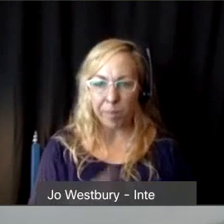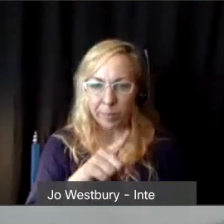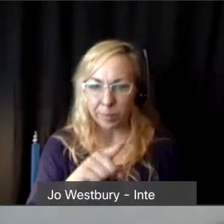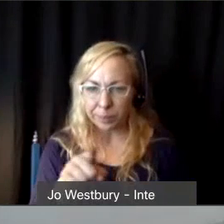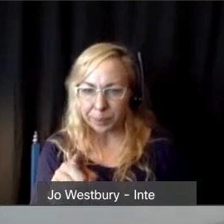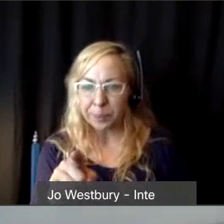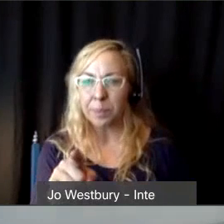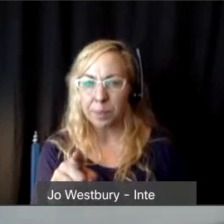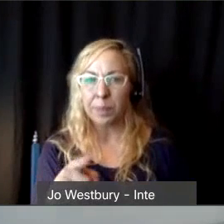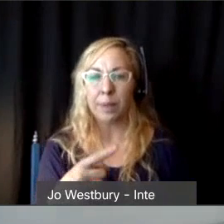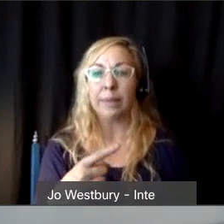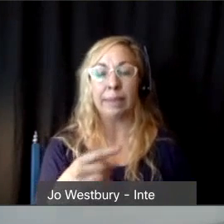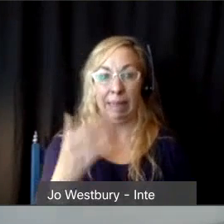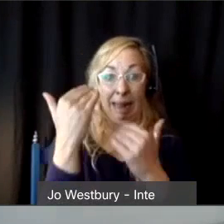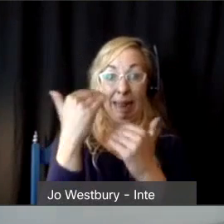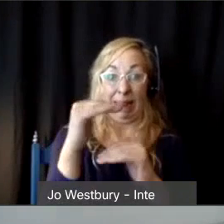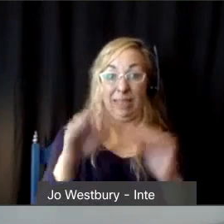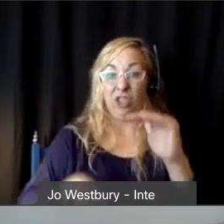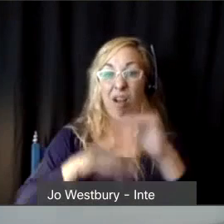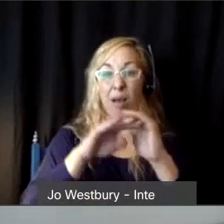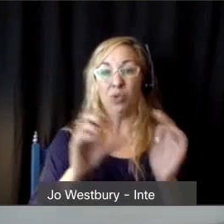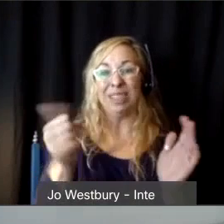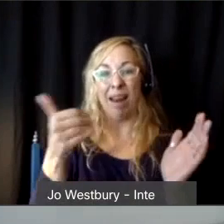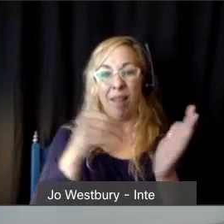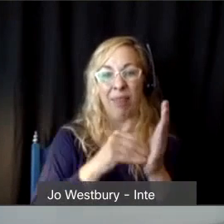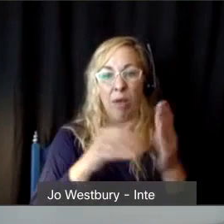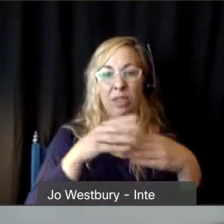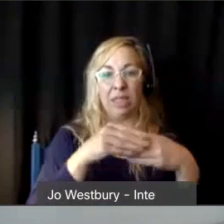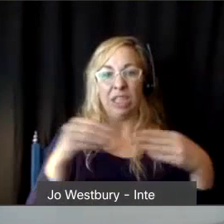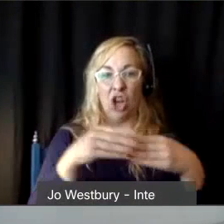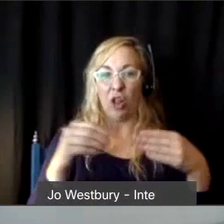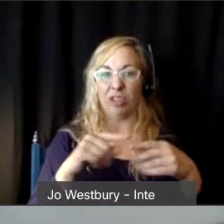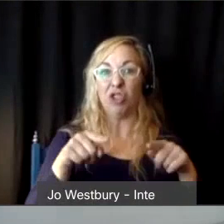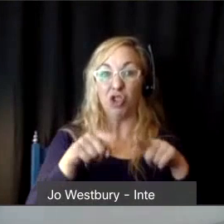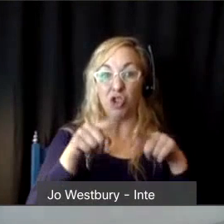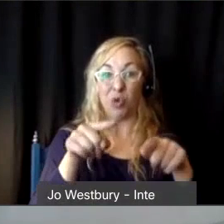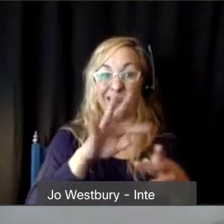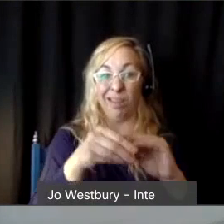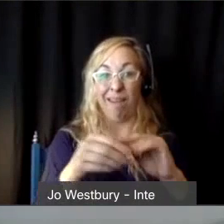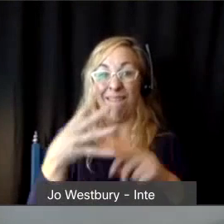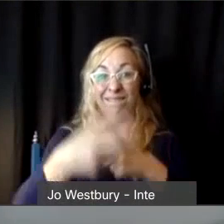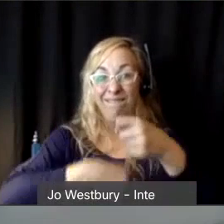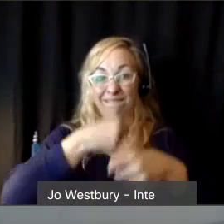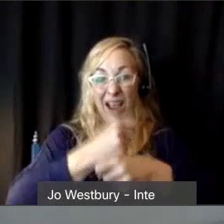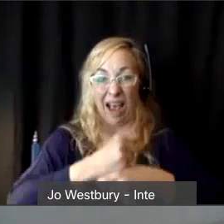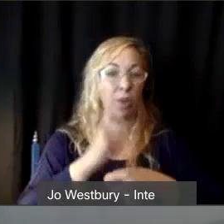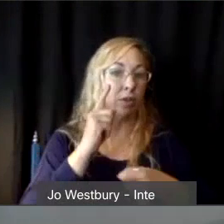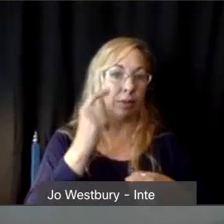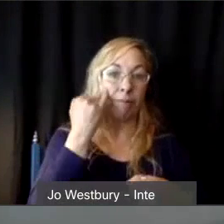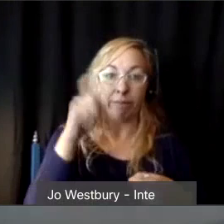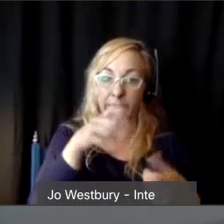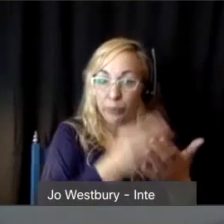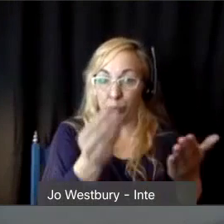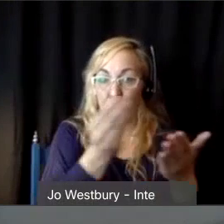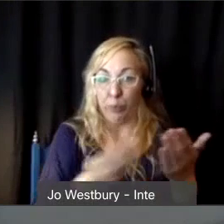That is, the limitation in the waiver is $10,000 over 5 years for purchase of technology.